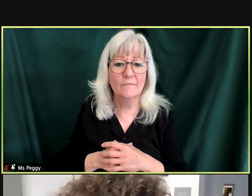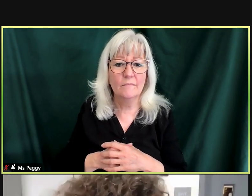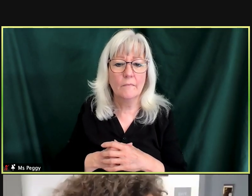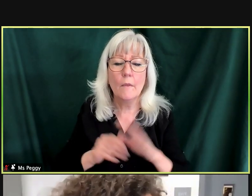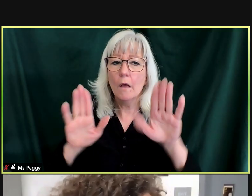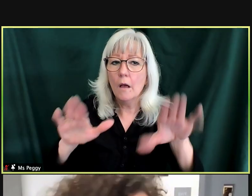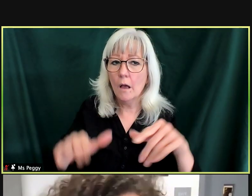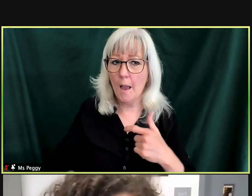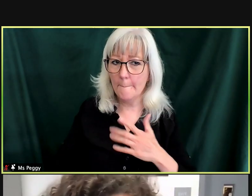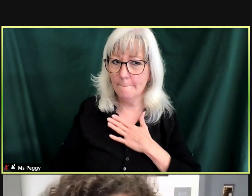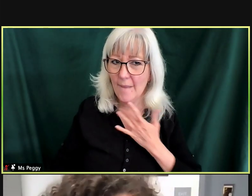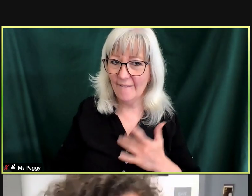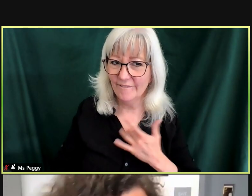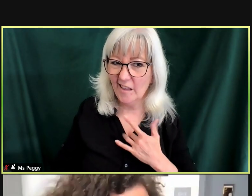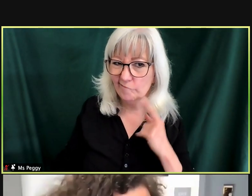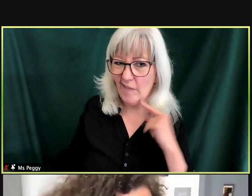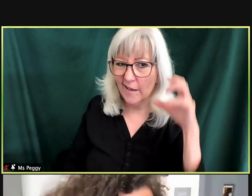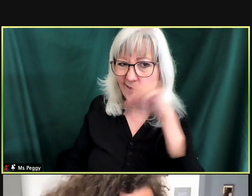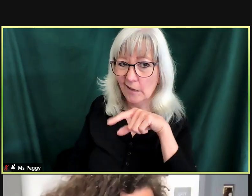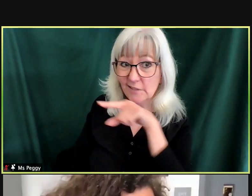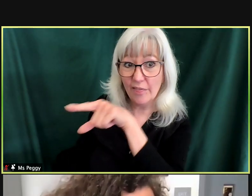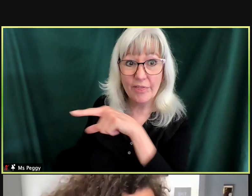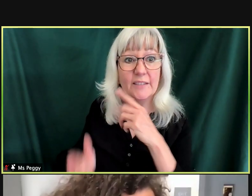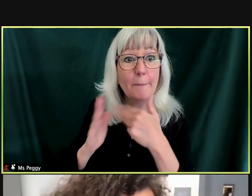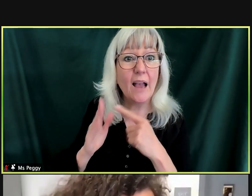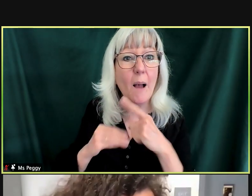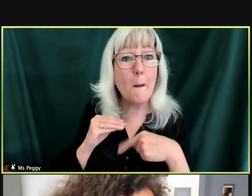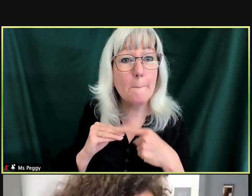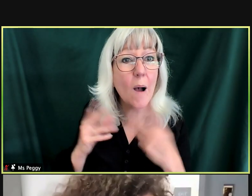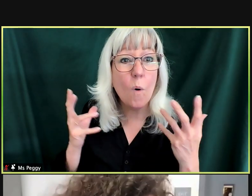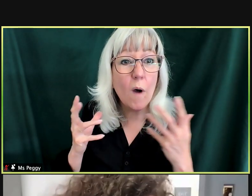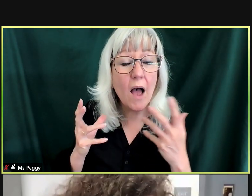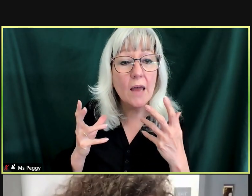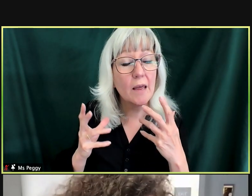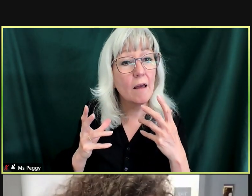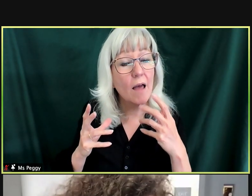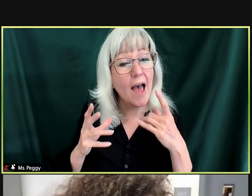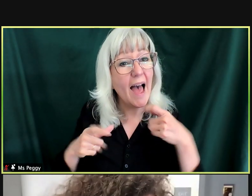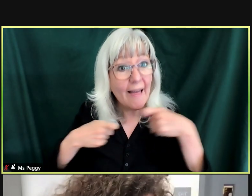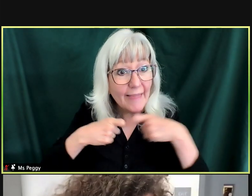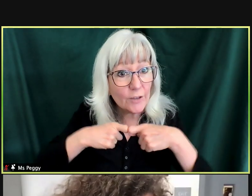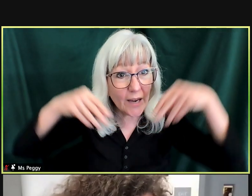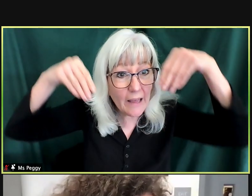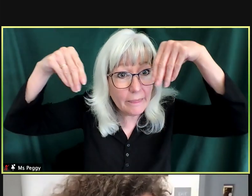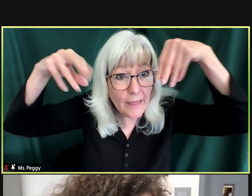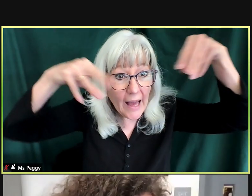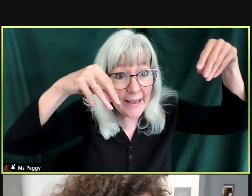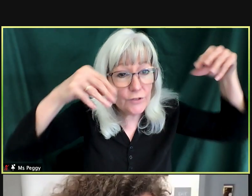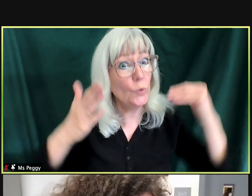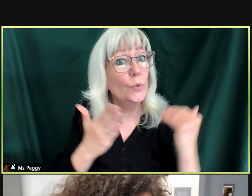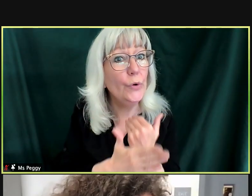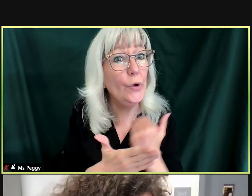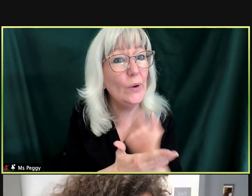I think this painting is about electric light coming to the bar when it used to have